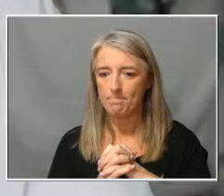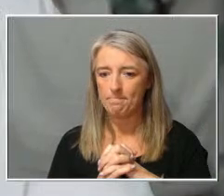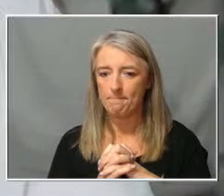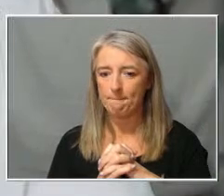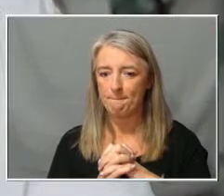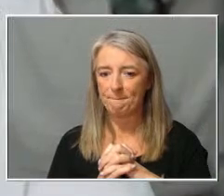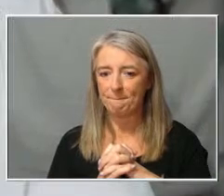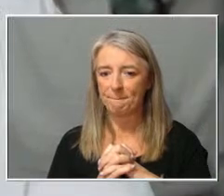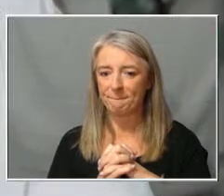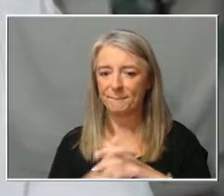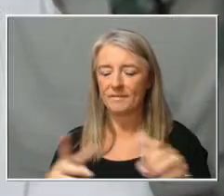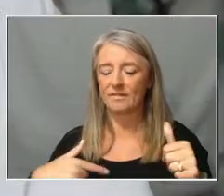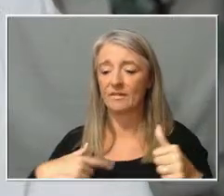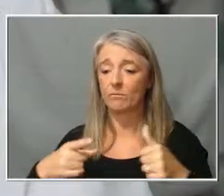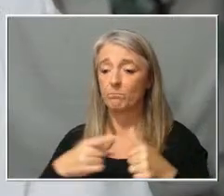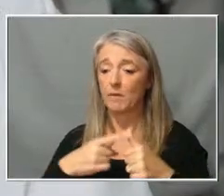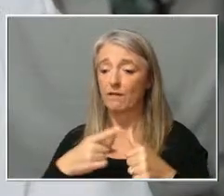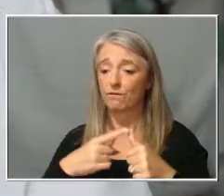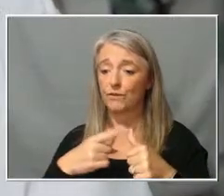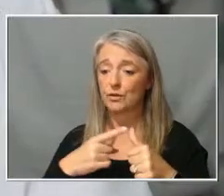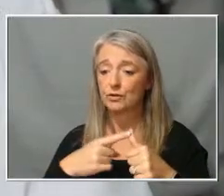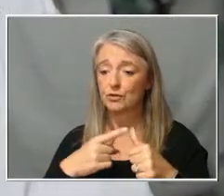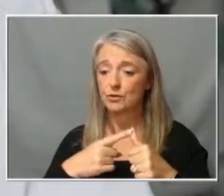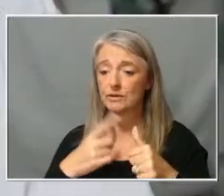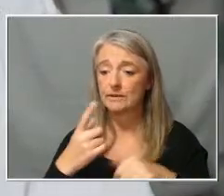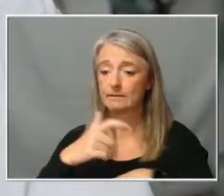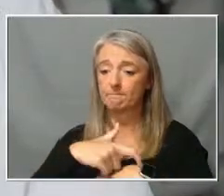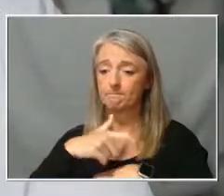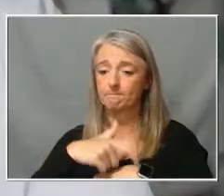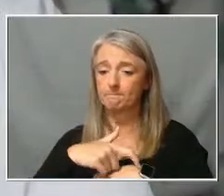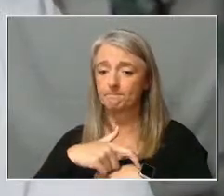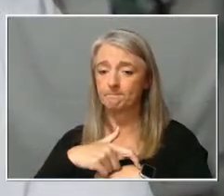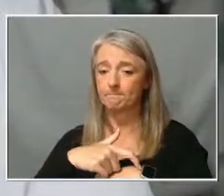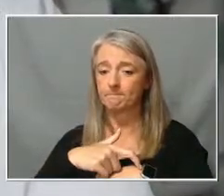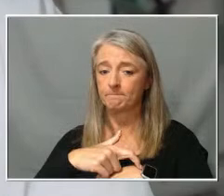I got my first prosthesis. It was